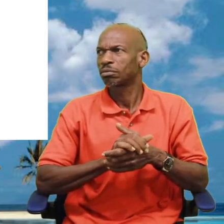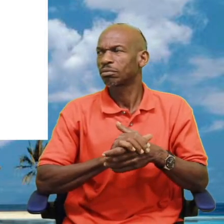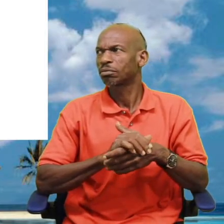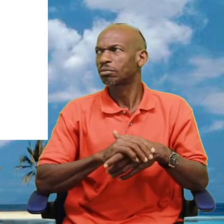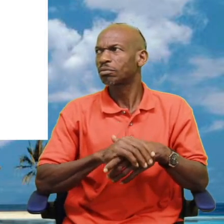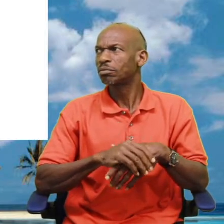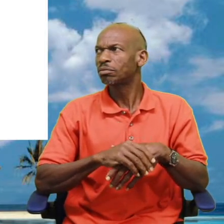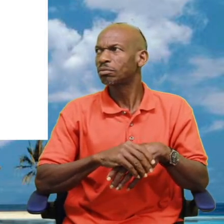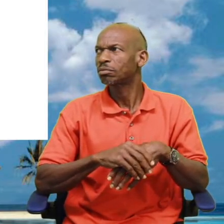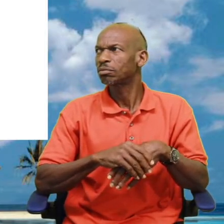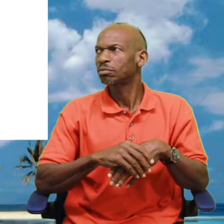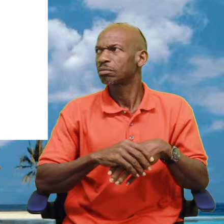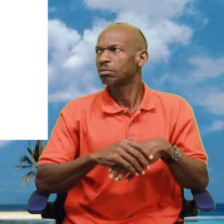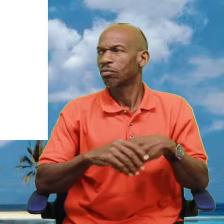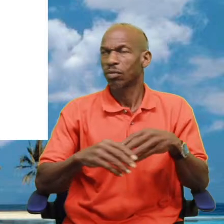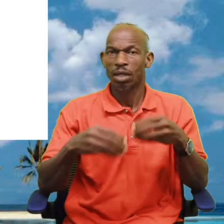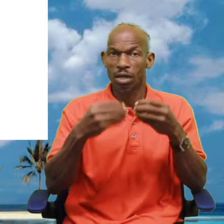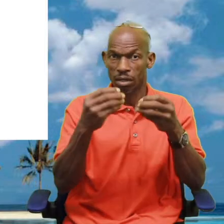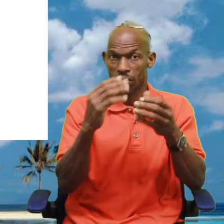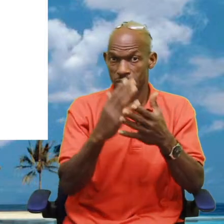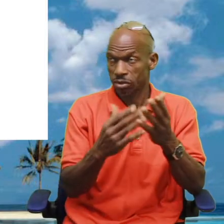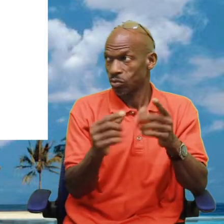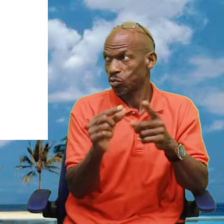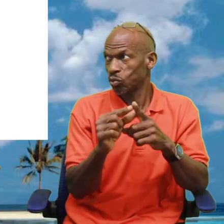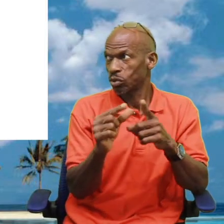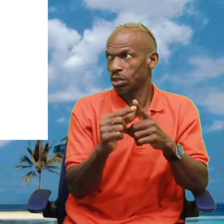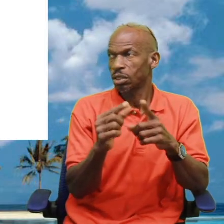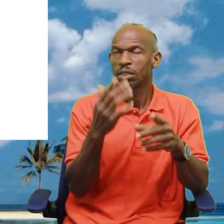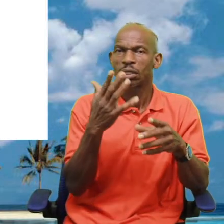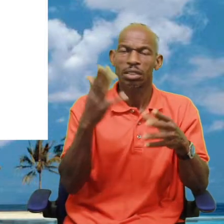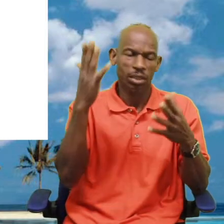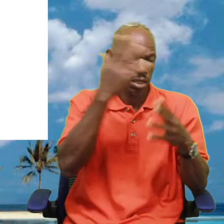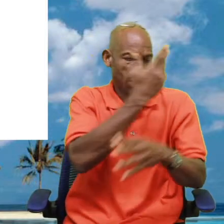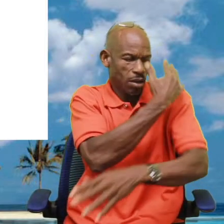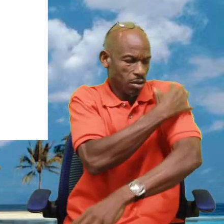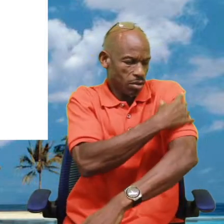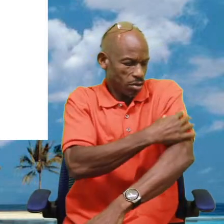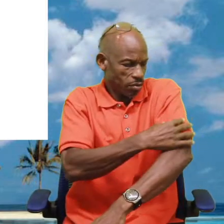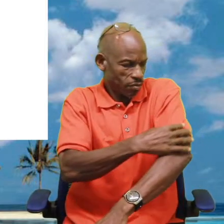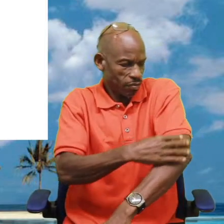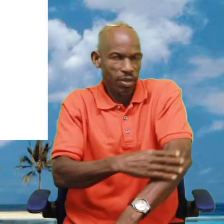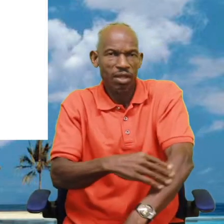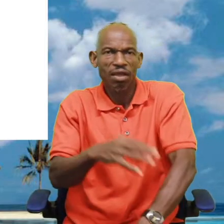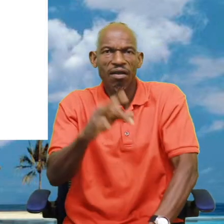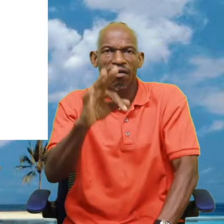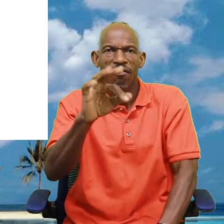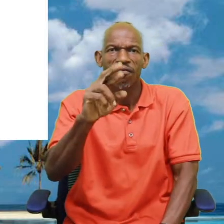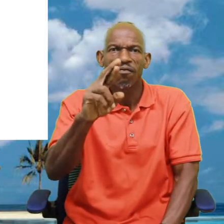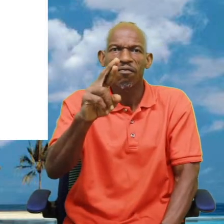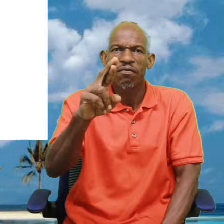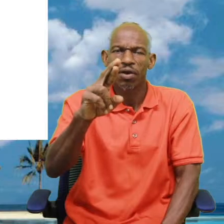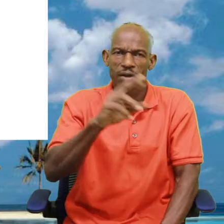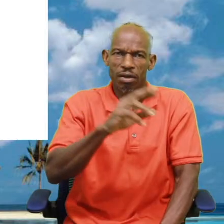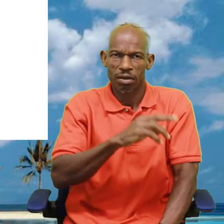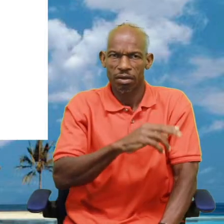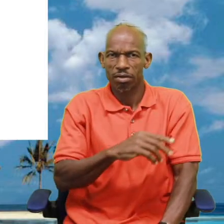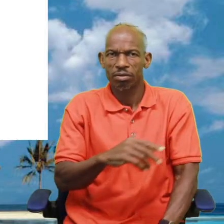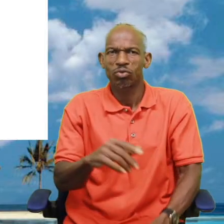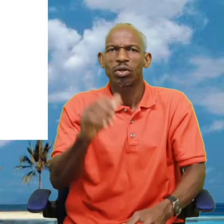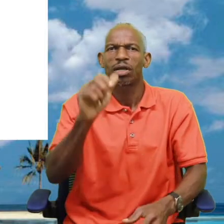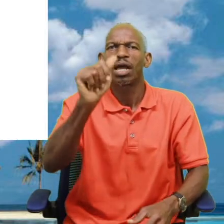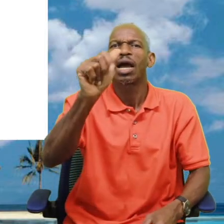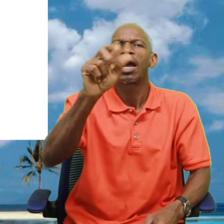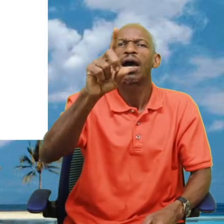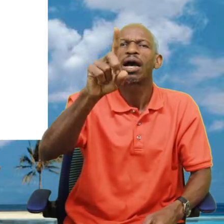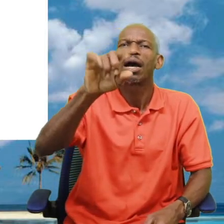Now you see that the thing that is covering the dog, it is called fur. So an adjective that we'll use for